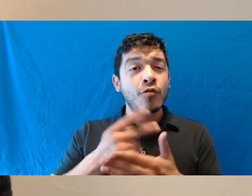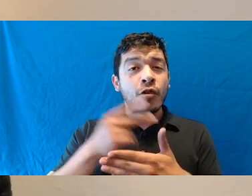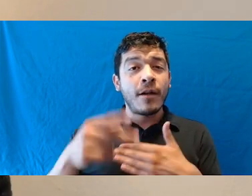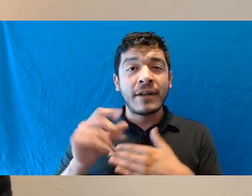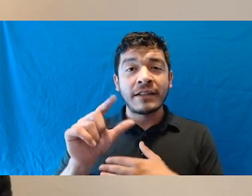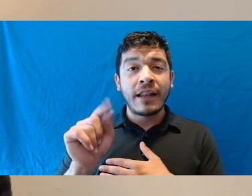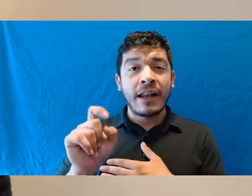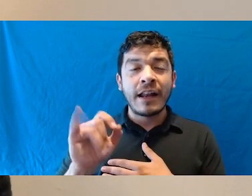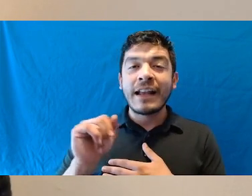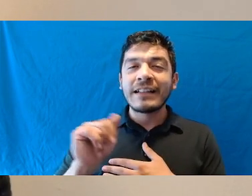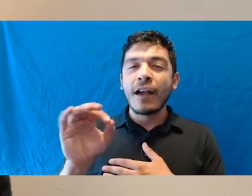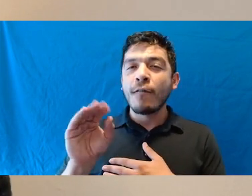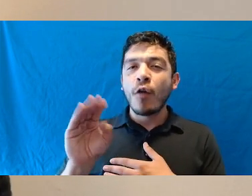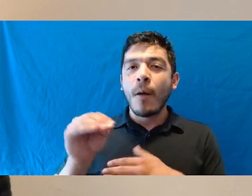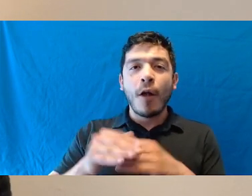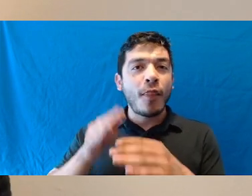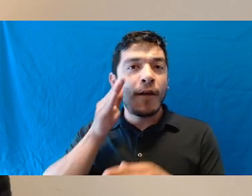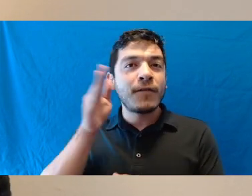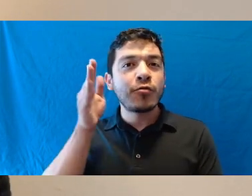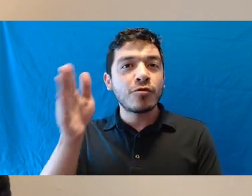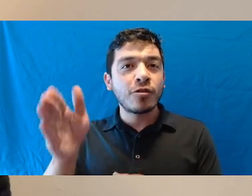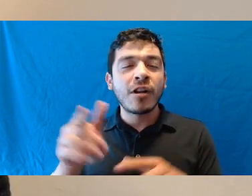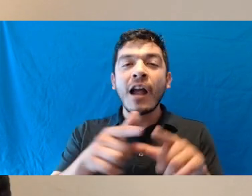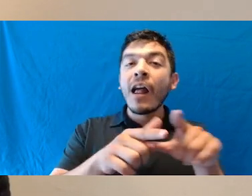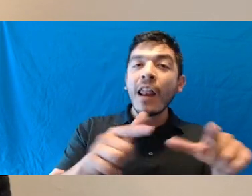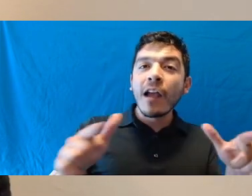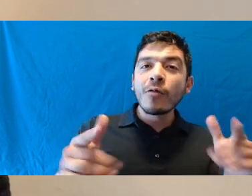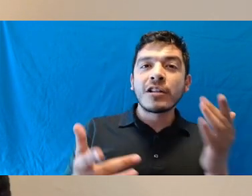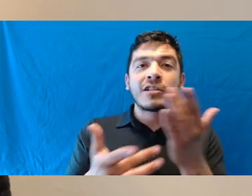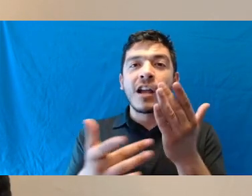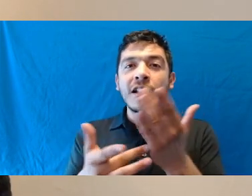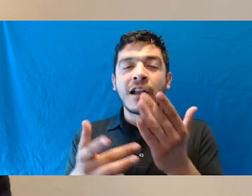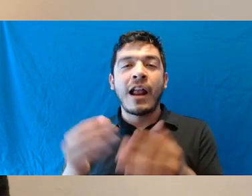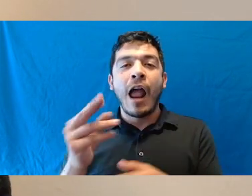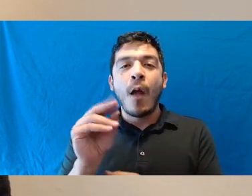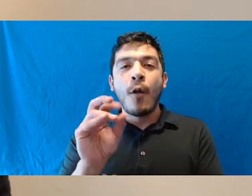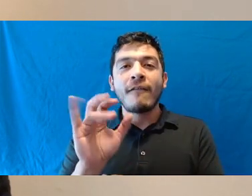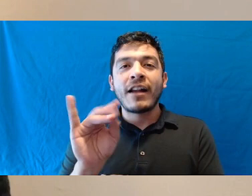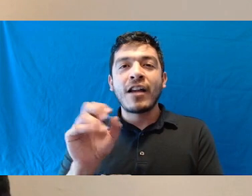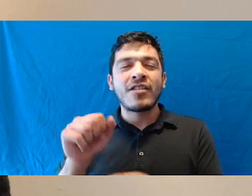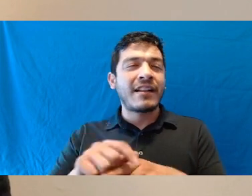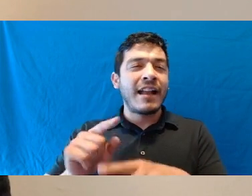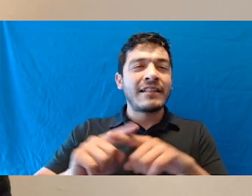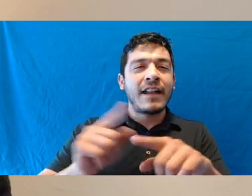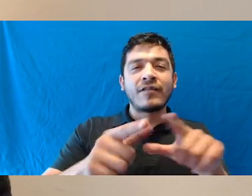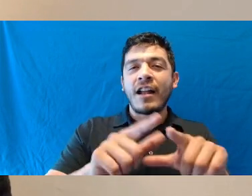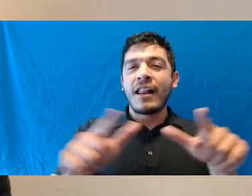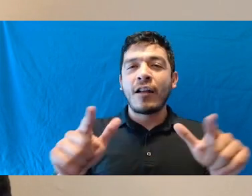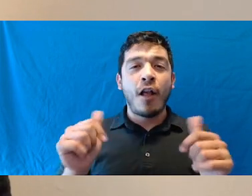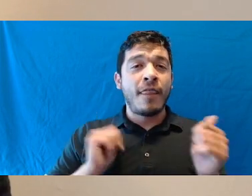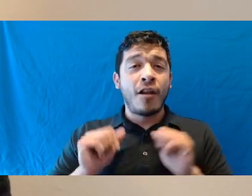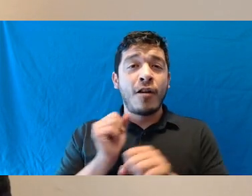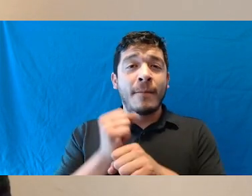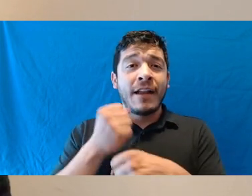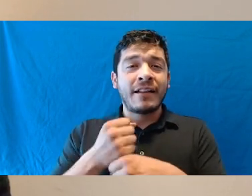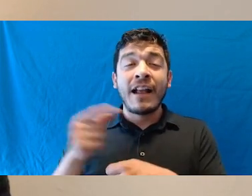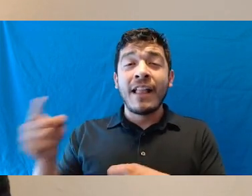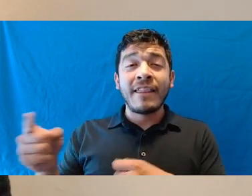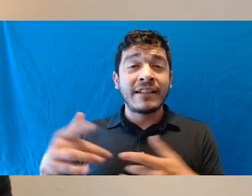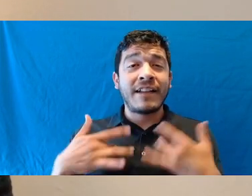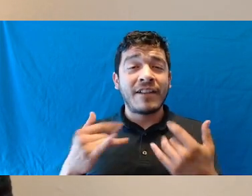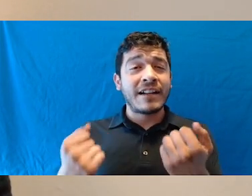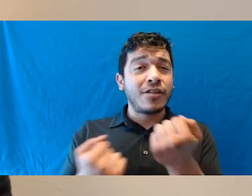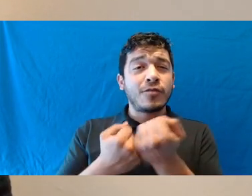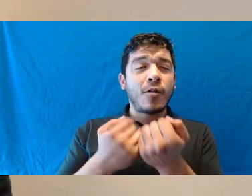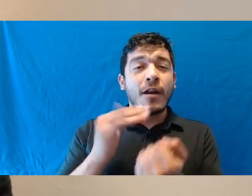future, language, technology, and provocations in multilingual theater making. This event is championed by Cristina Fernandez and Eric